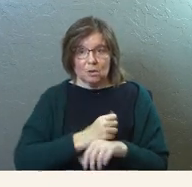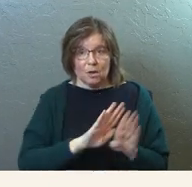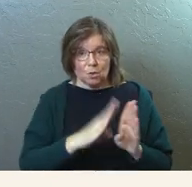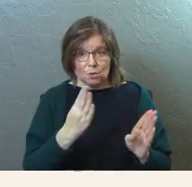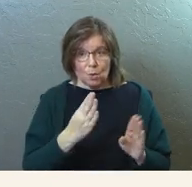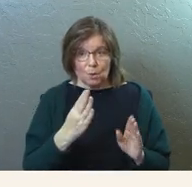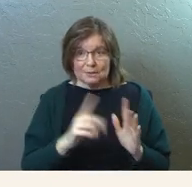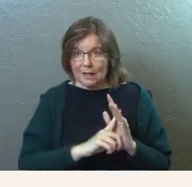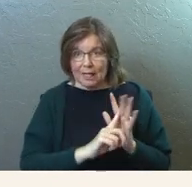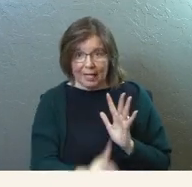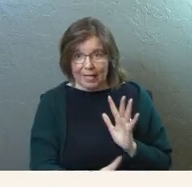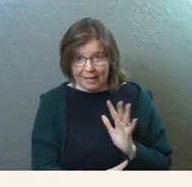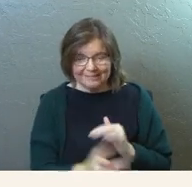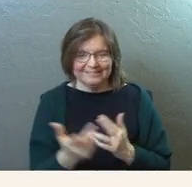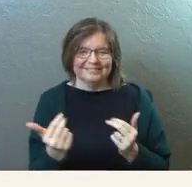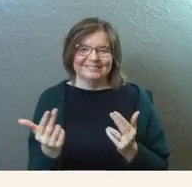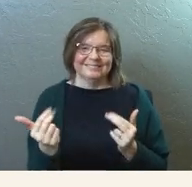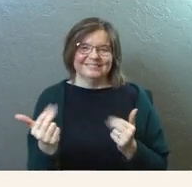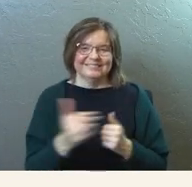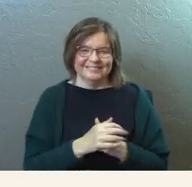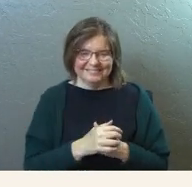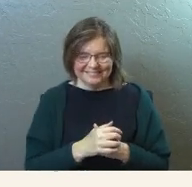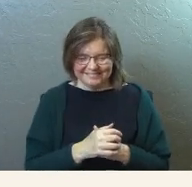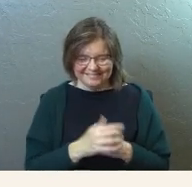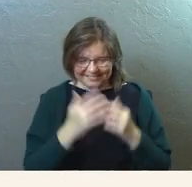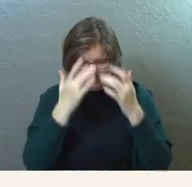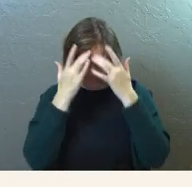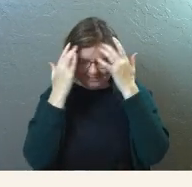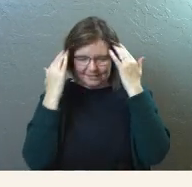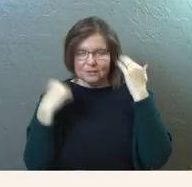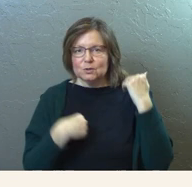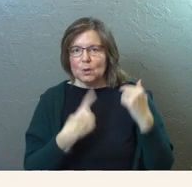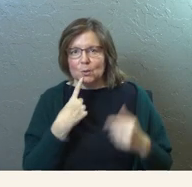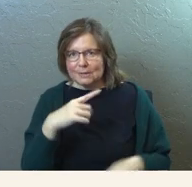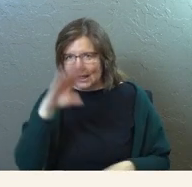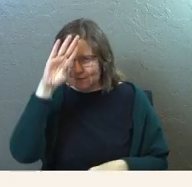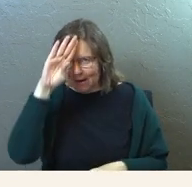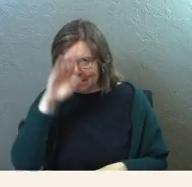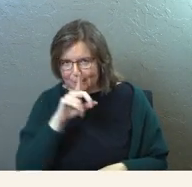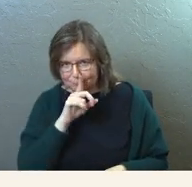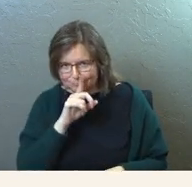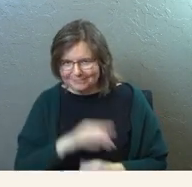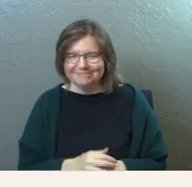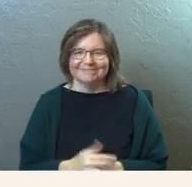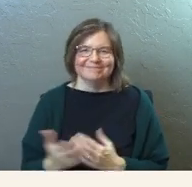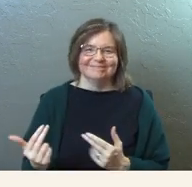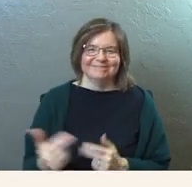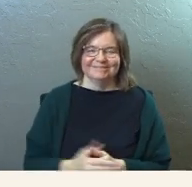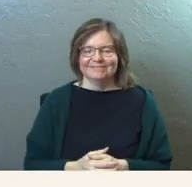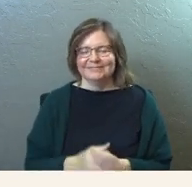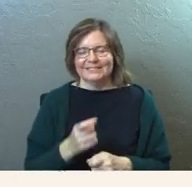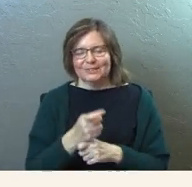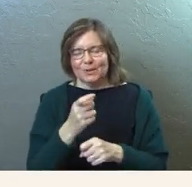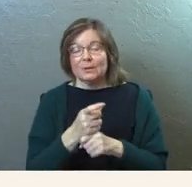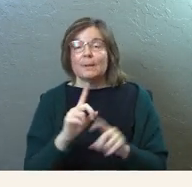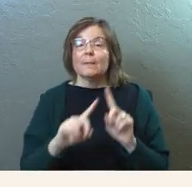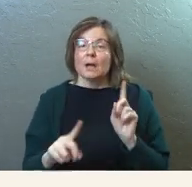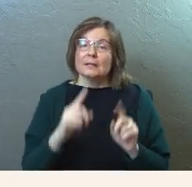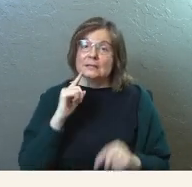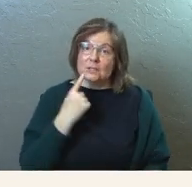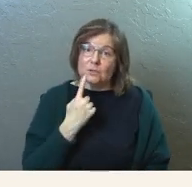doors in the back and to not let you out until it's done. Don't tell the fire marshal. Just jokes.